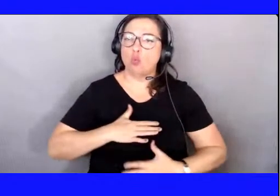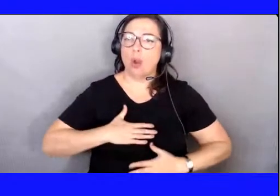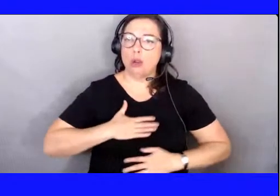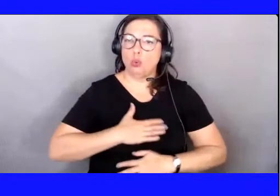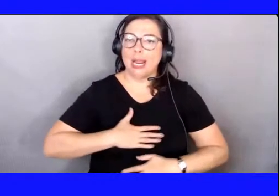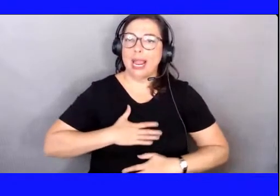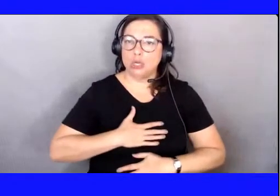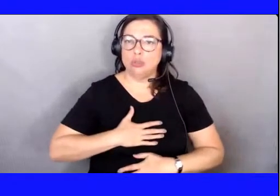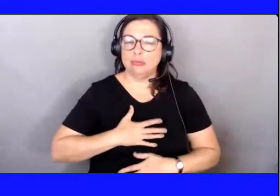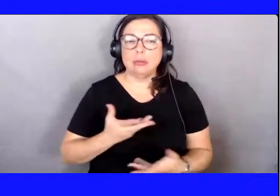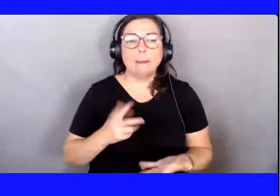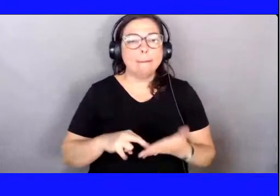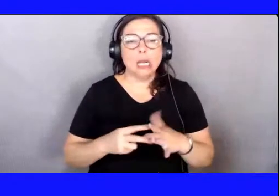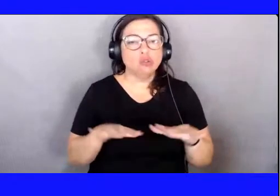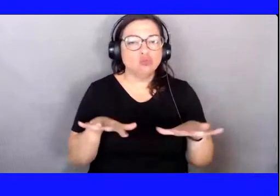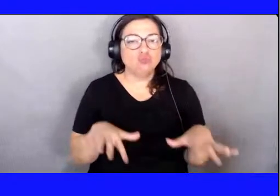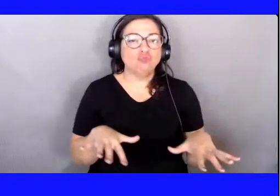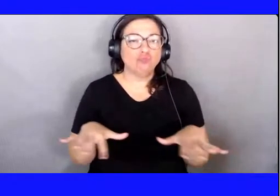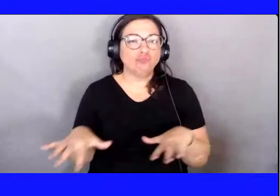like a place to chill.